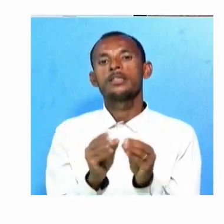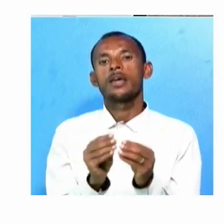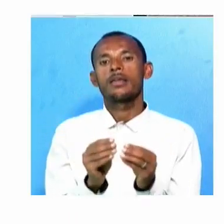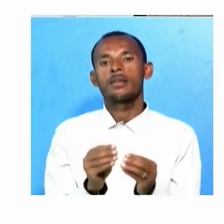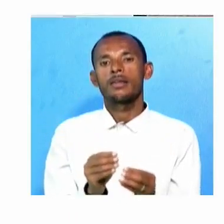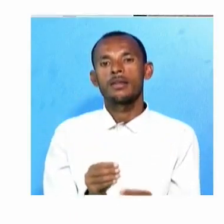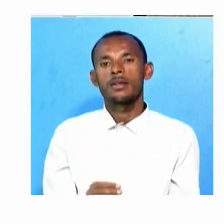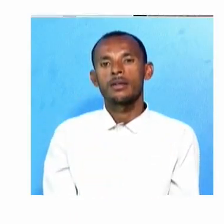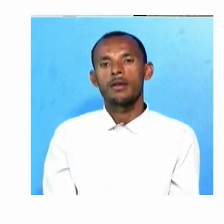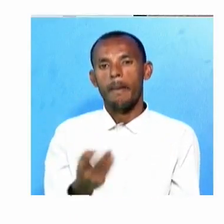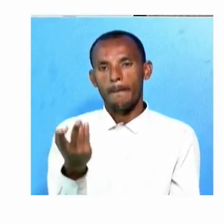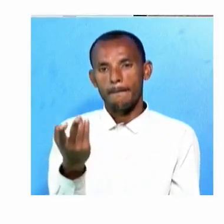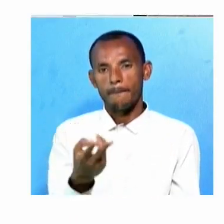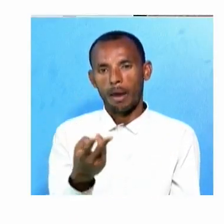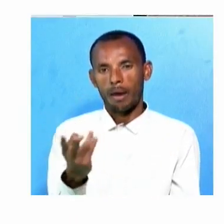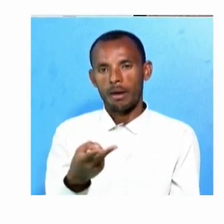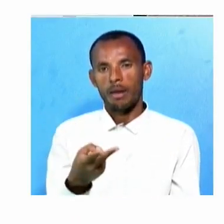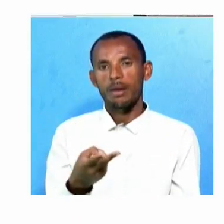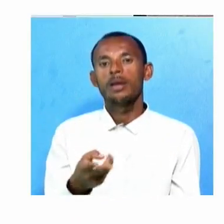pair of sets